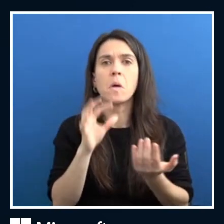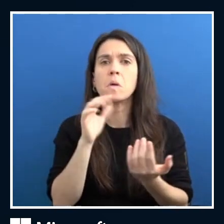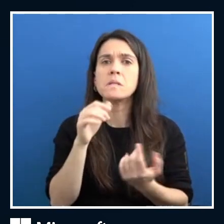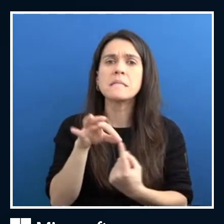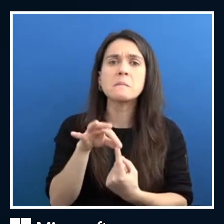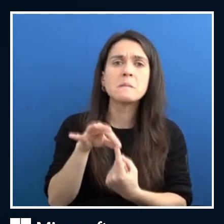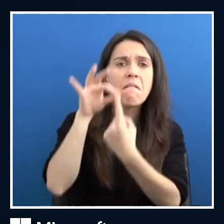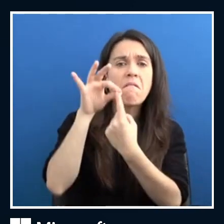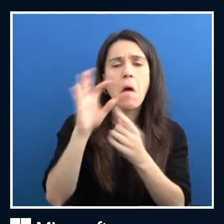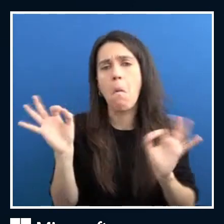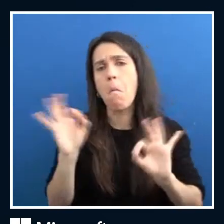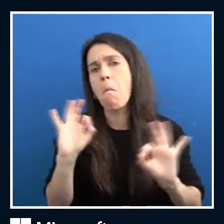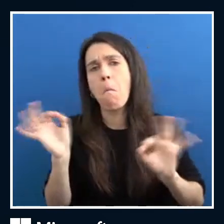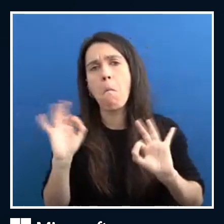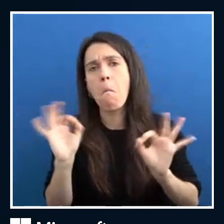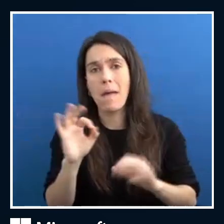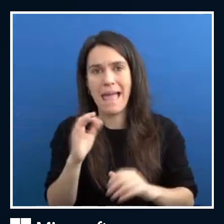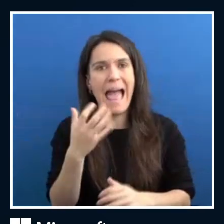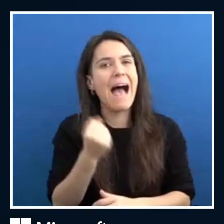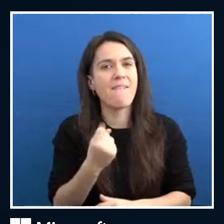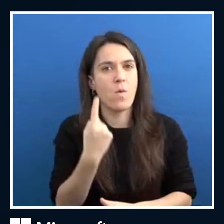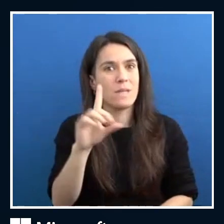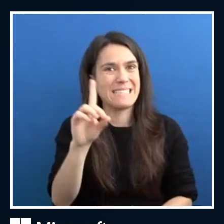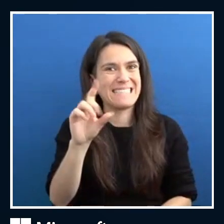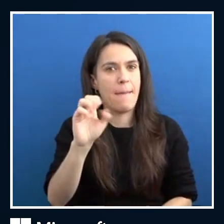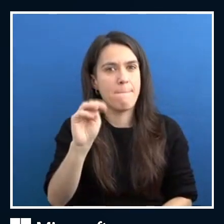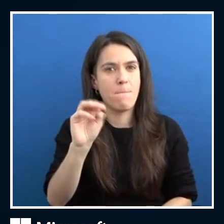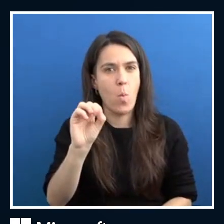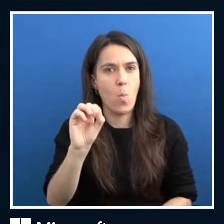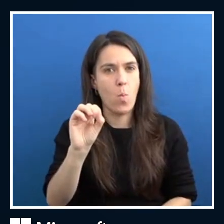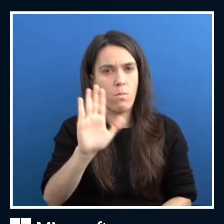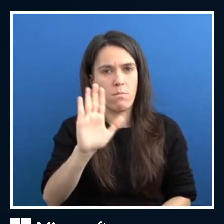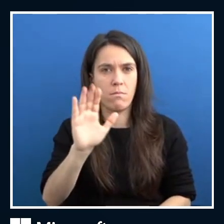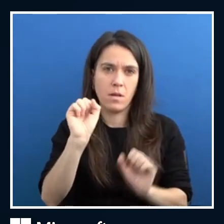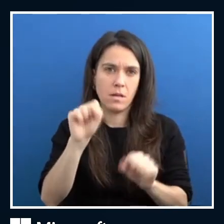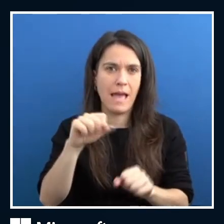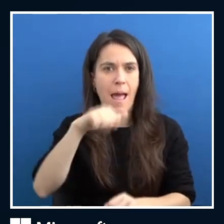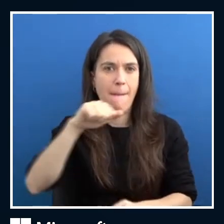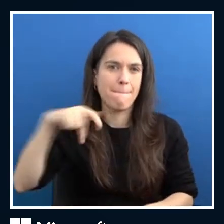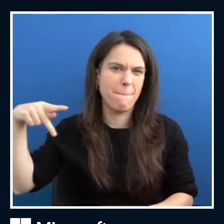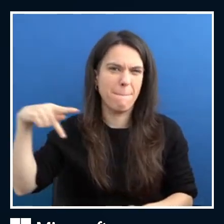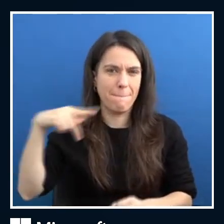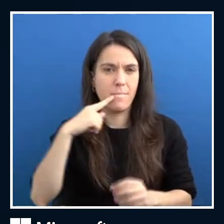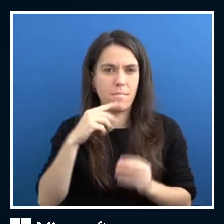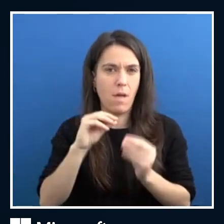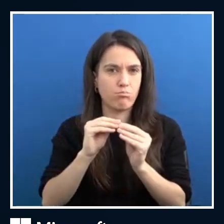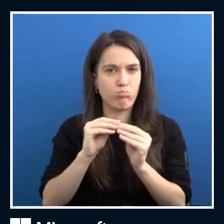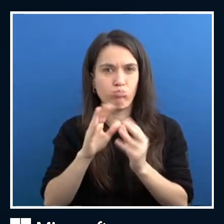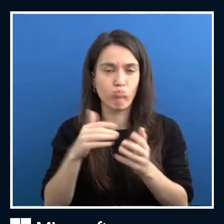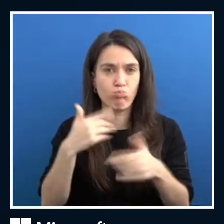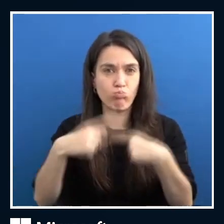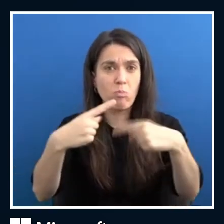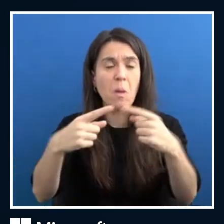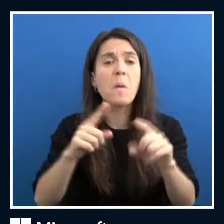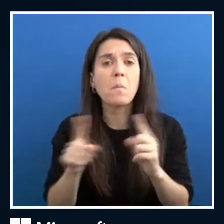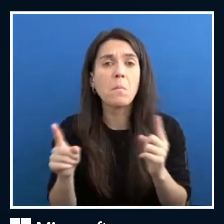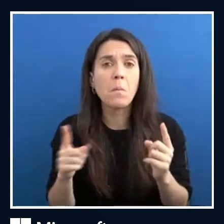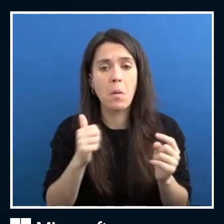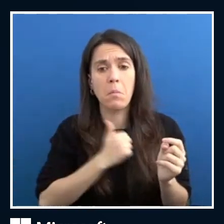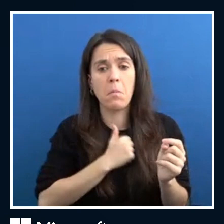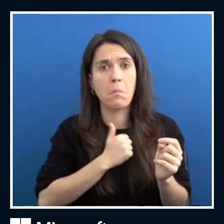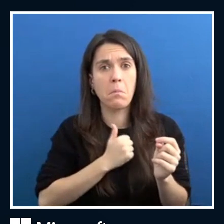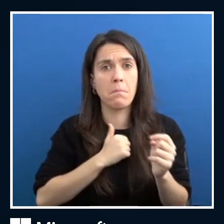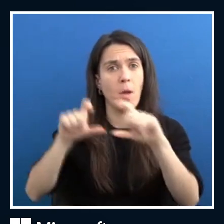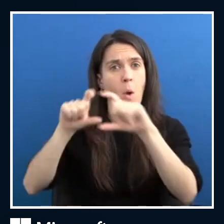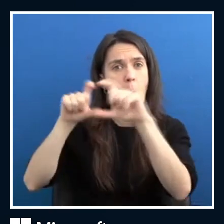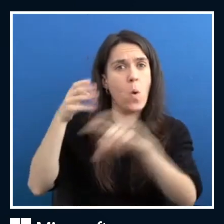There is a demo app that you could use. I haven't set this one up right now, but with my own company, some